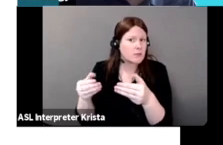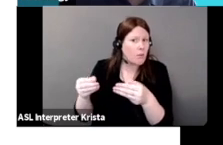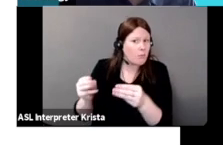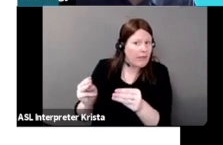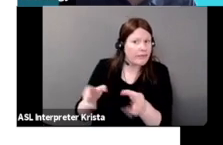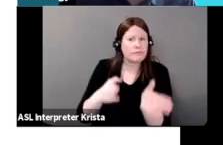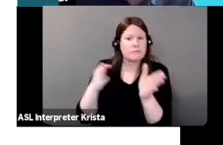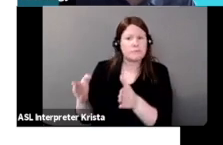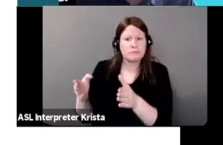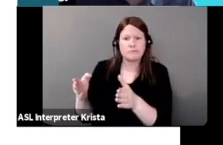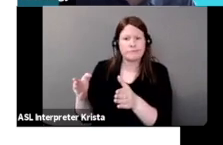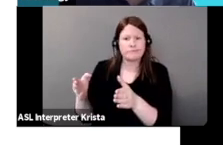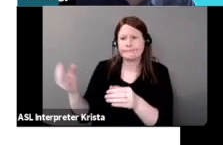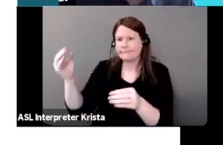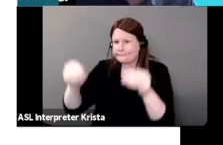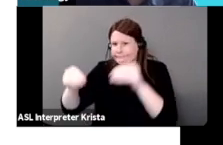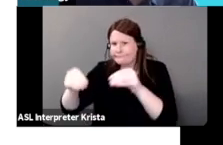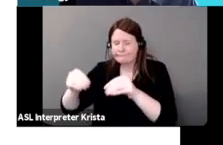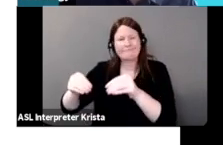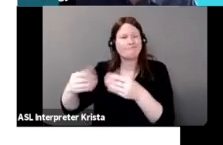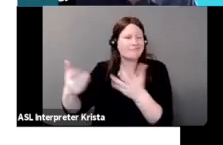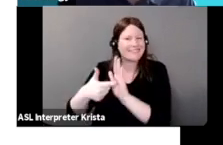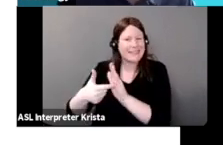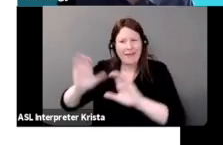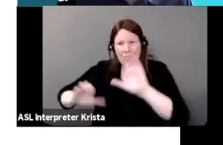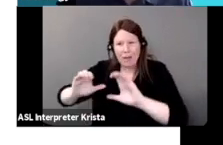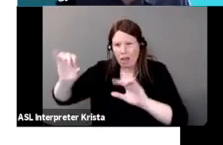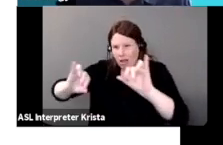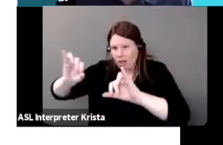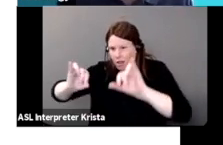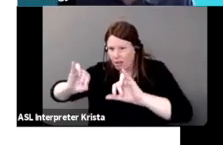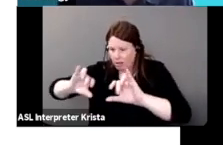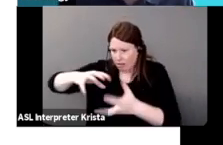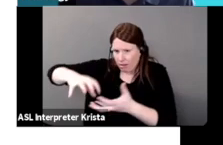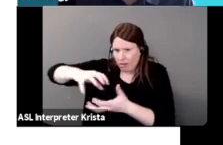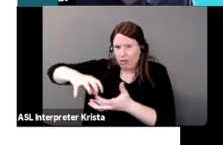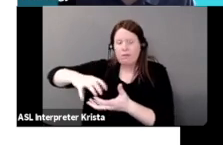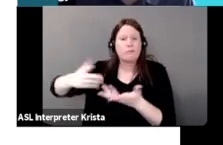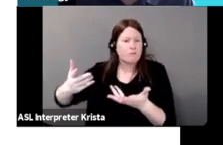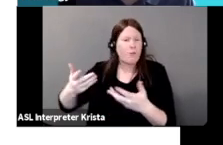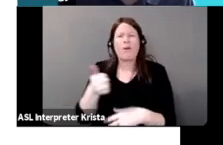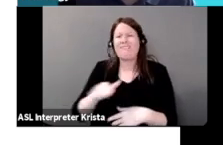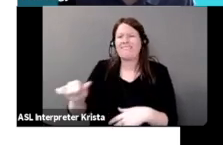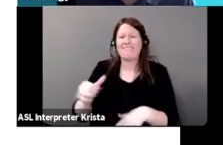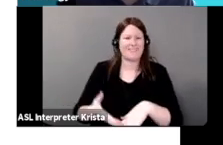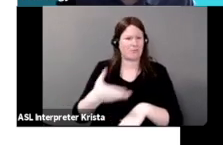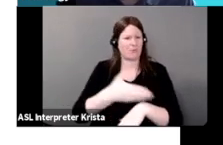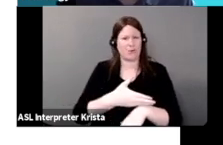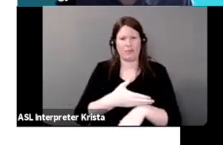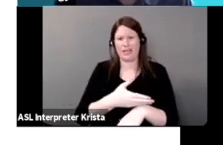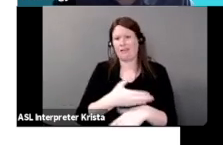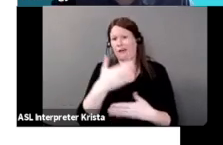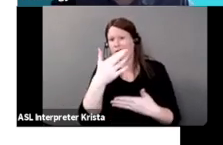compositions, such as chemical compounds, or any improvement on any of these could